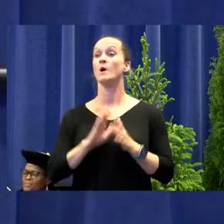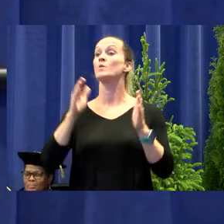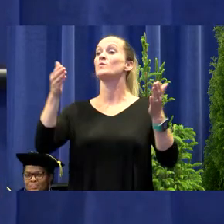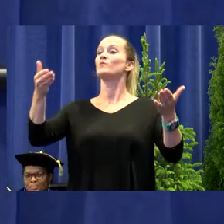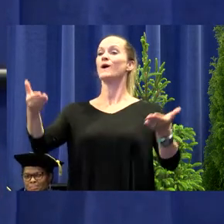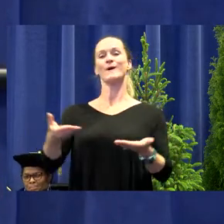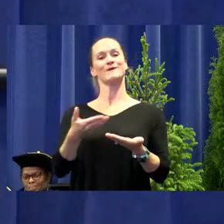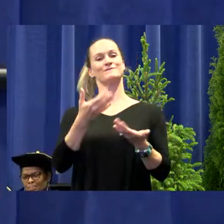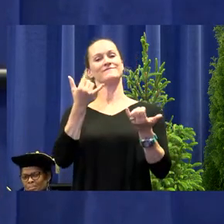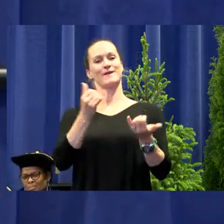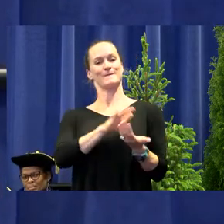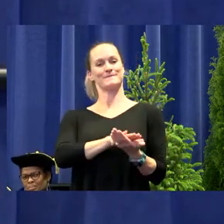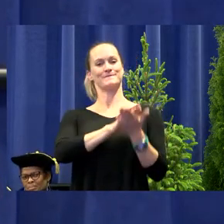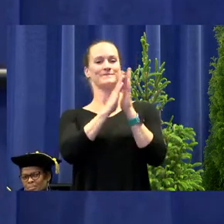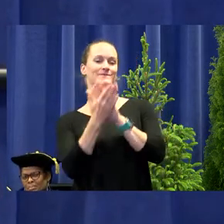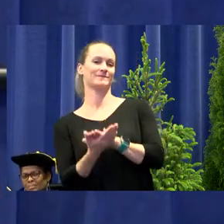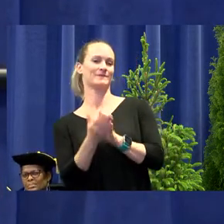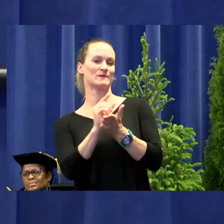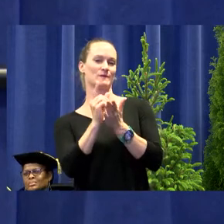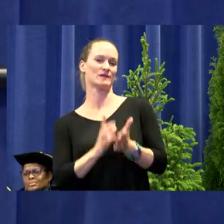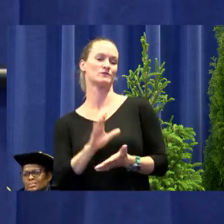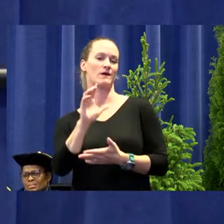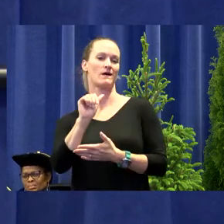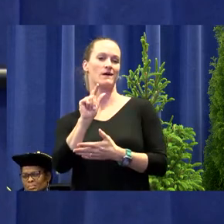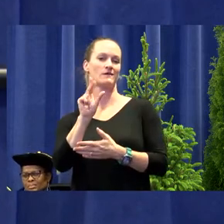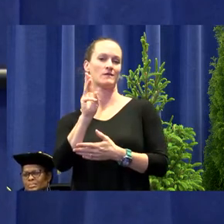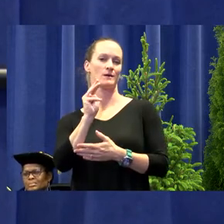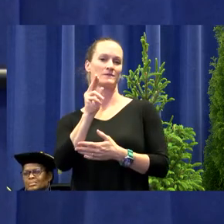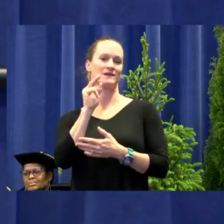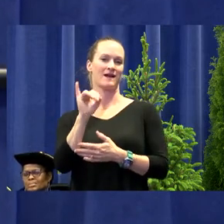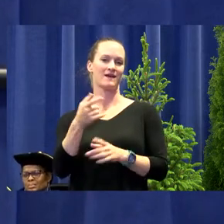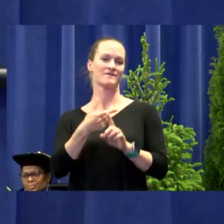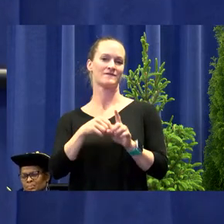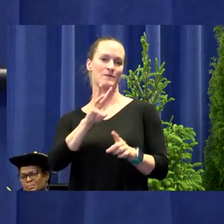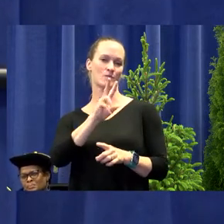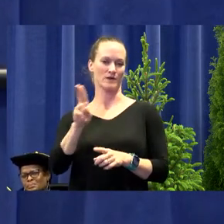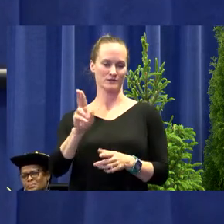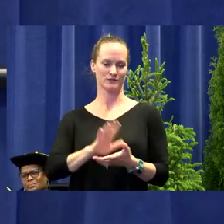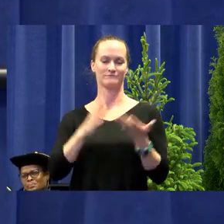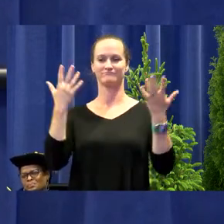you as an alum of Western Washington University.